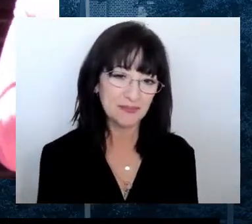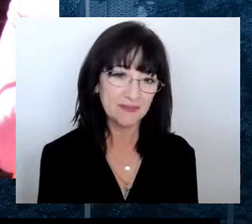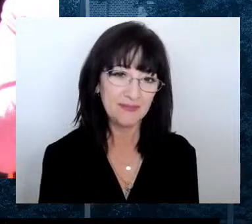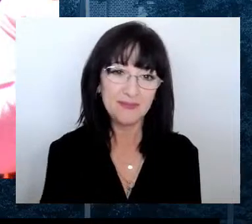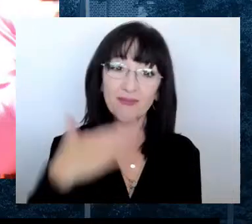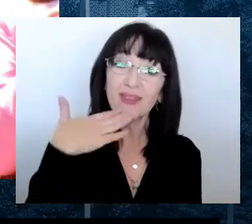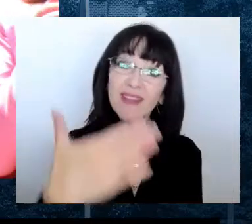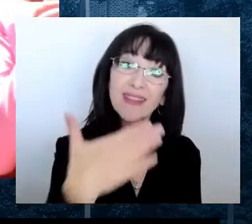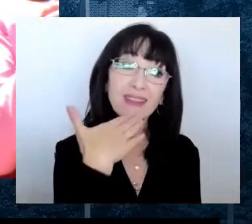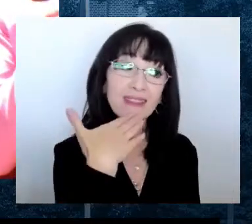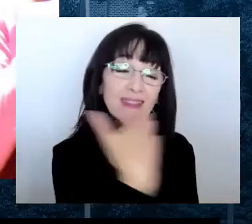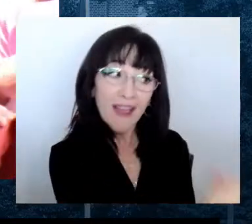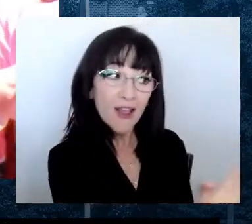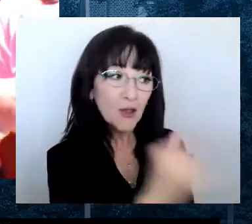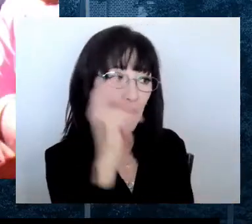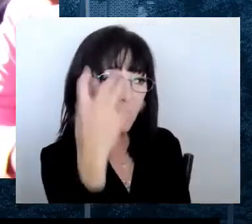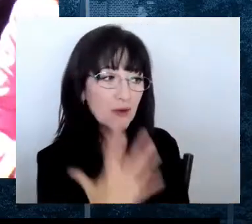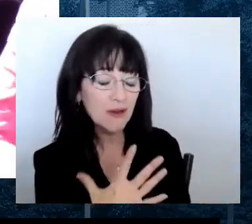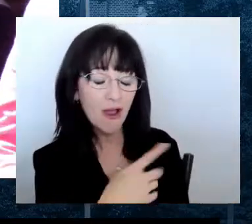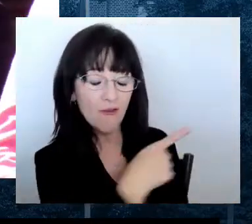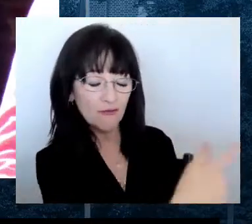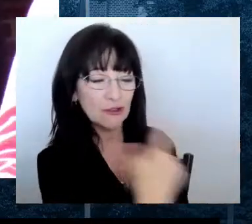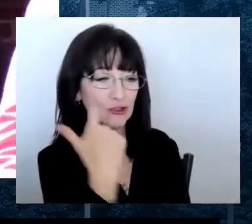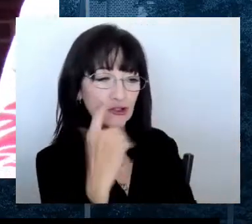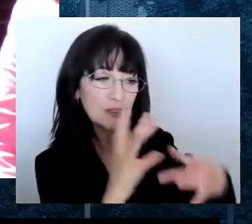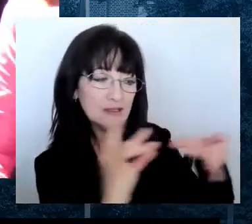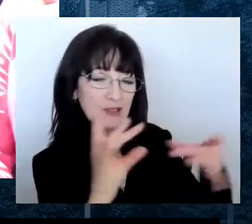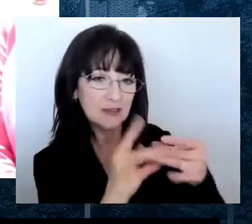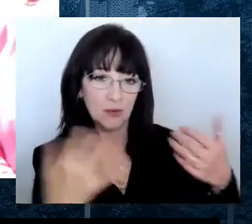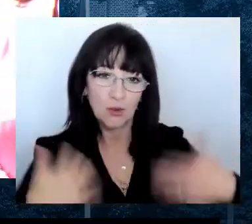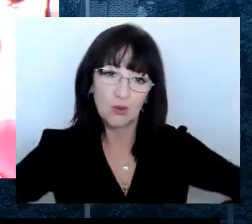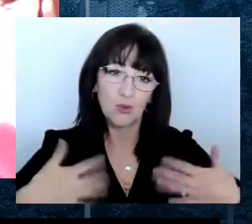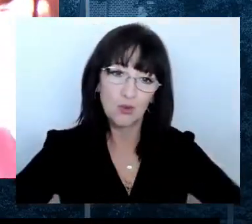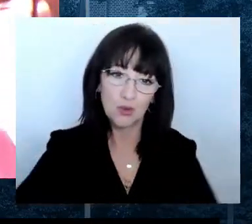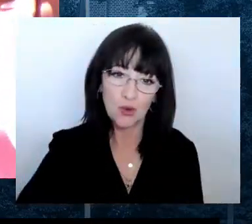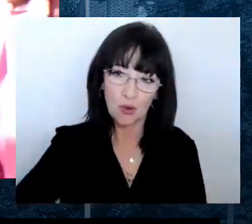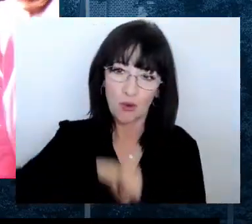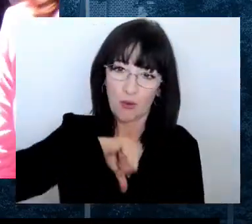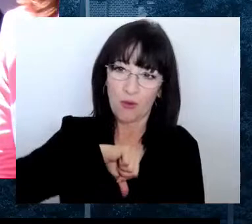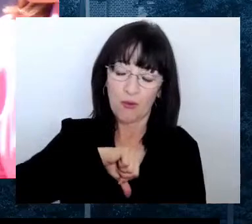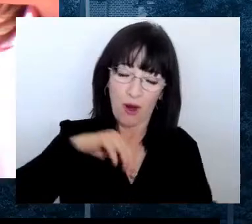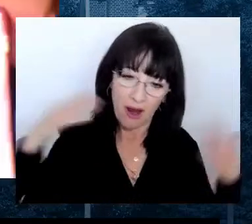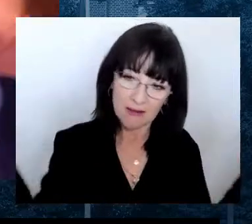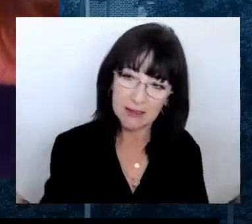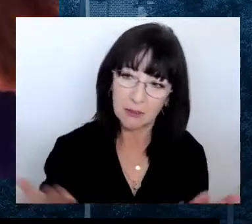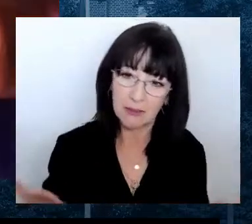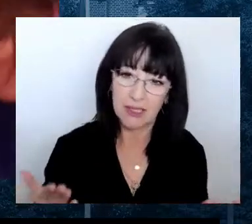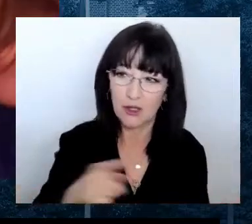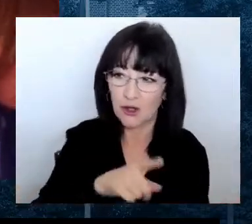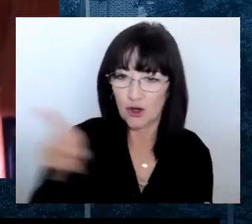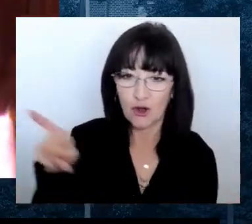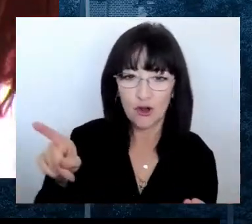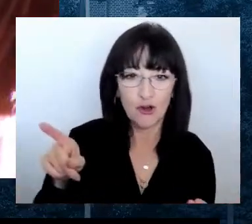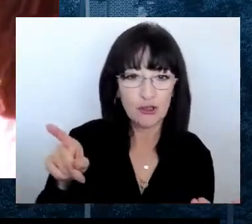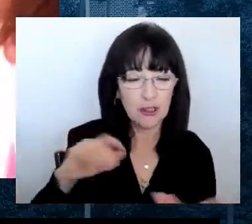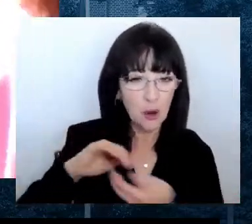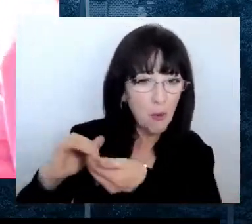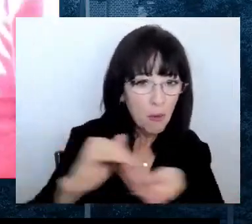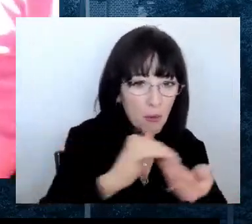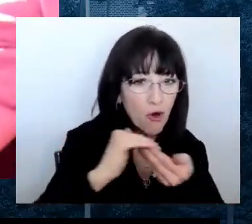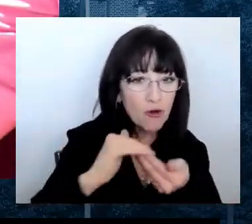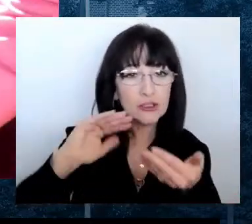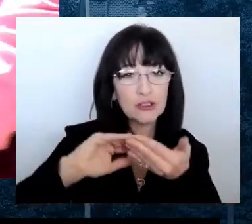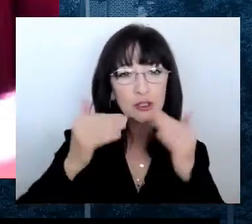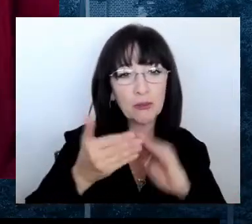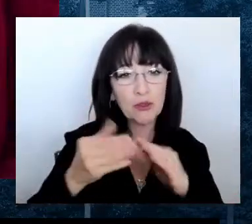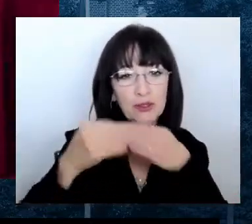Thank you, Governor. As you stated, it is an honor to be here with so many incredible partners, community leaders, and